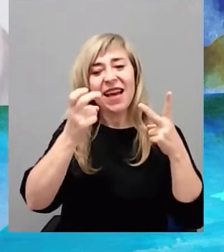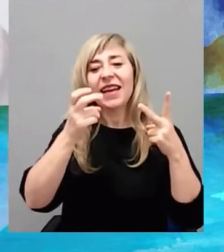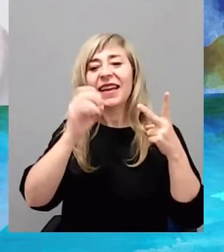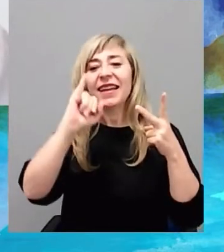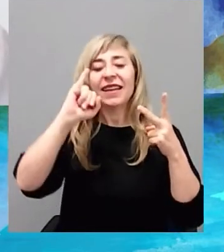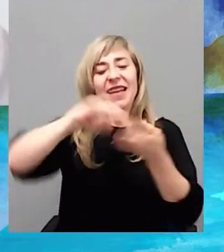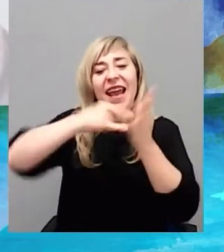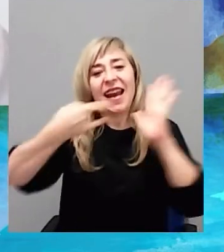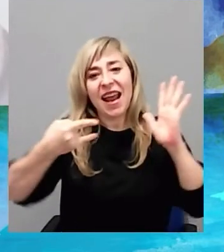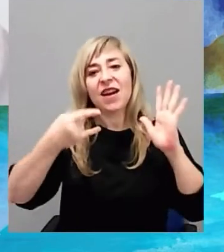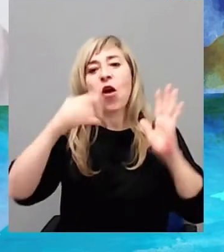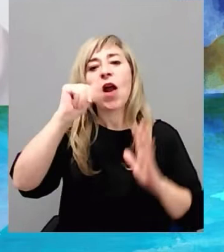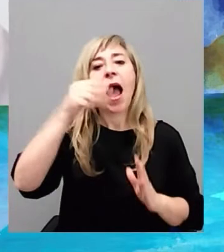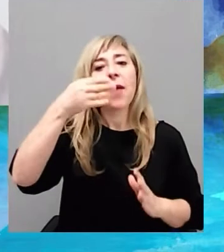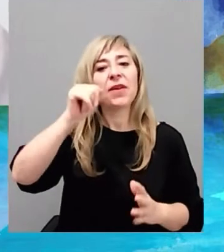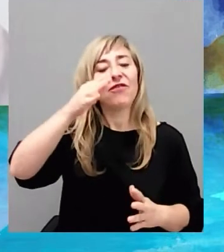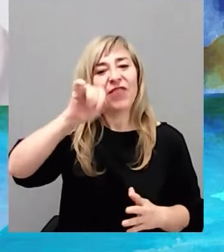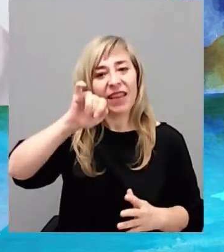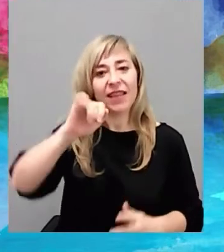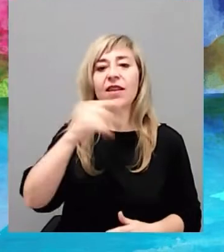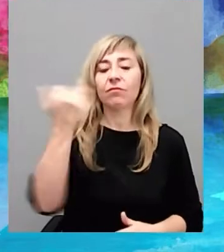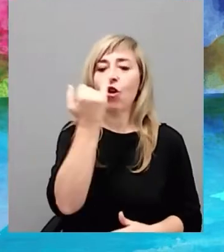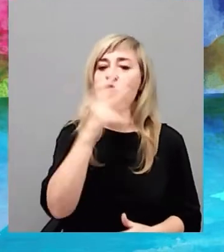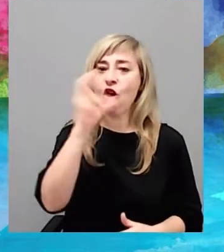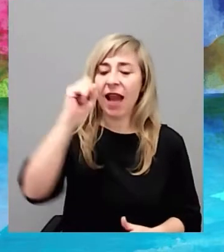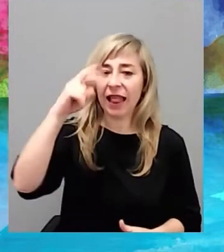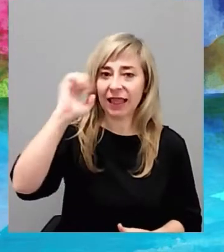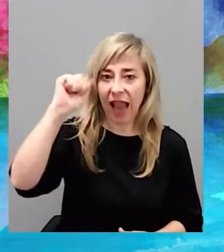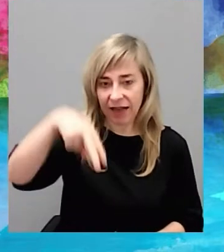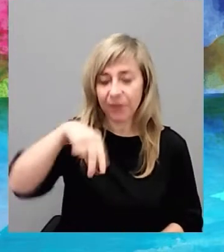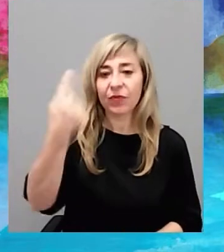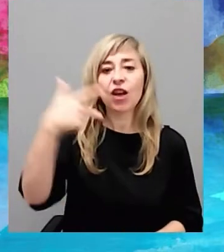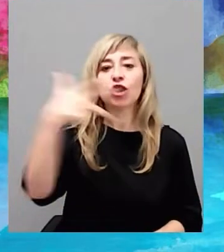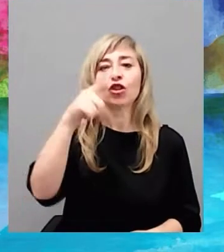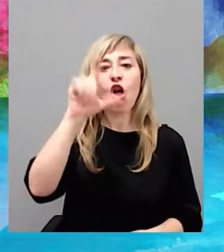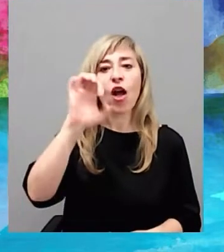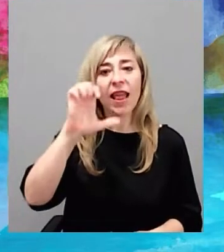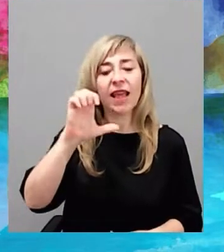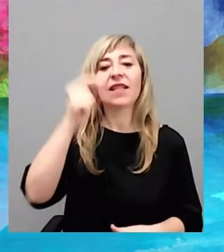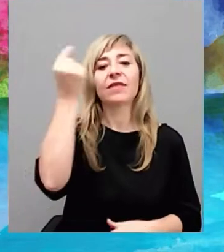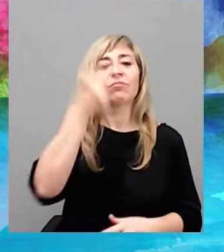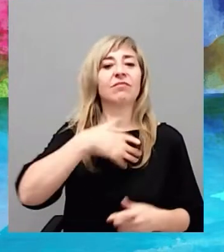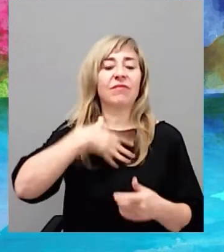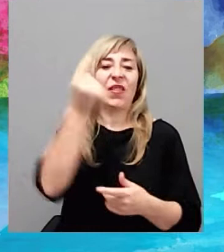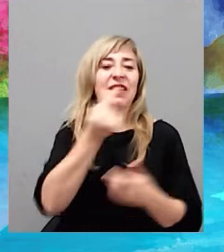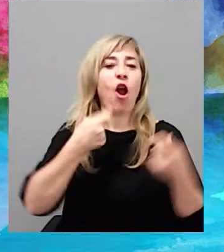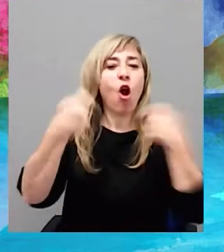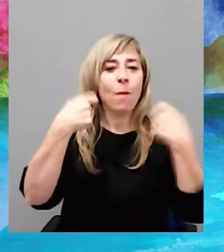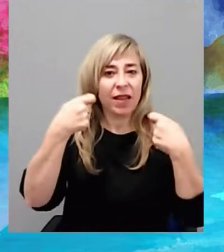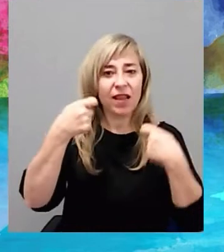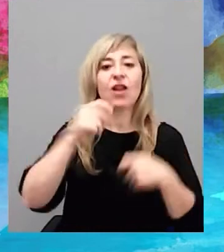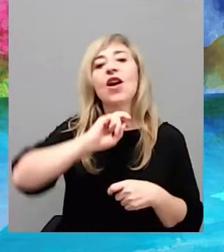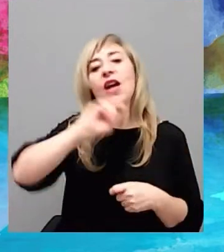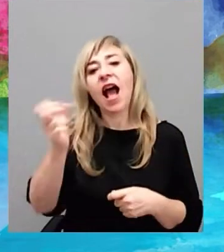Claude Devred, Development Officer at Picto Access; and Alex Domano, Head of Design at Avanti